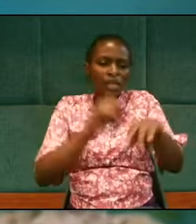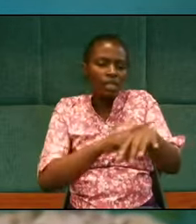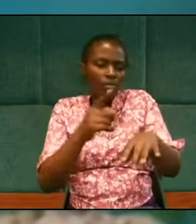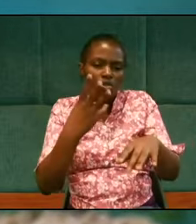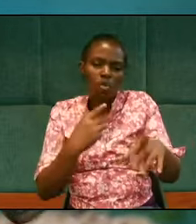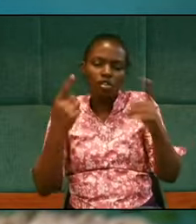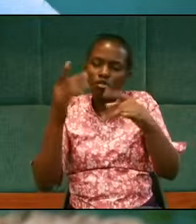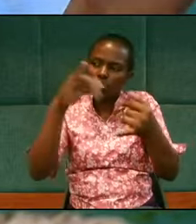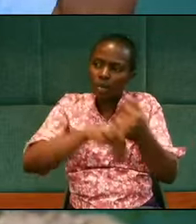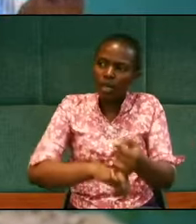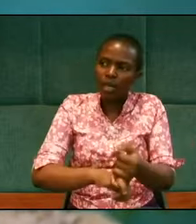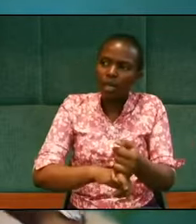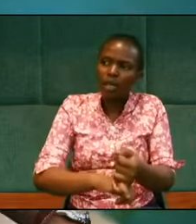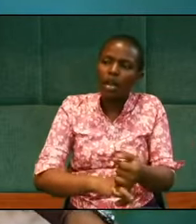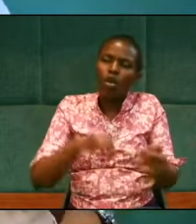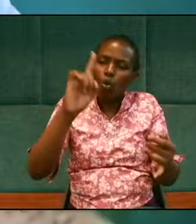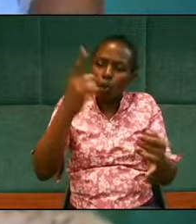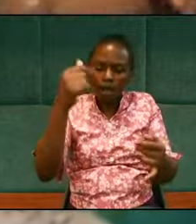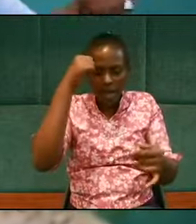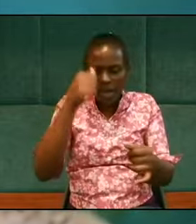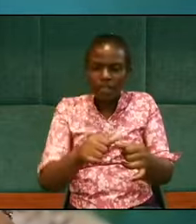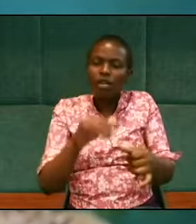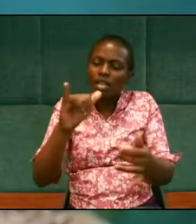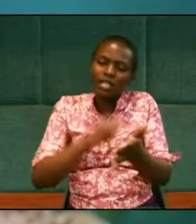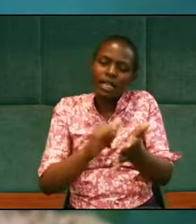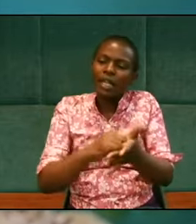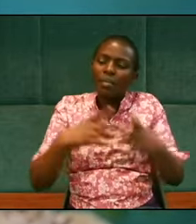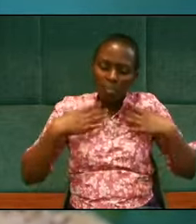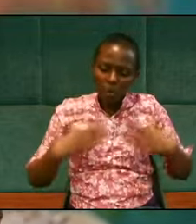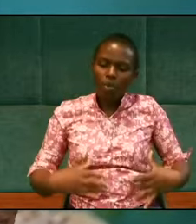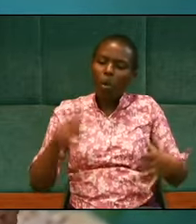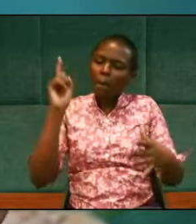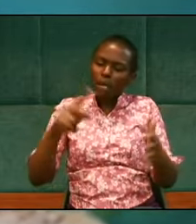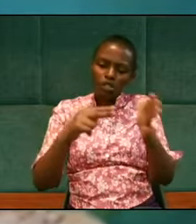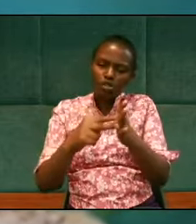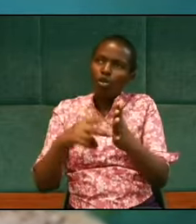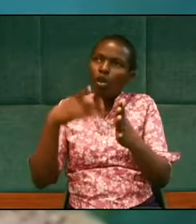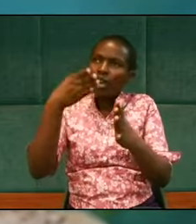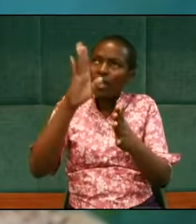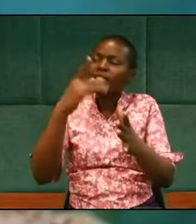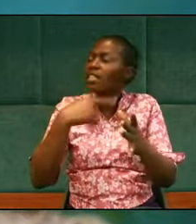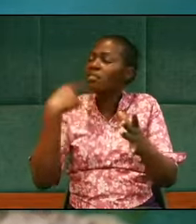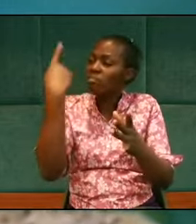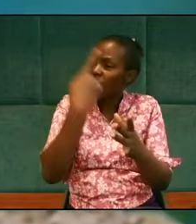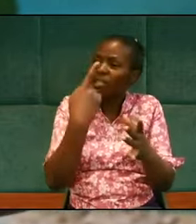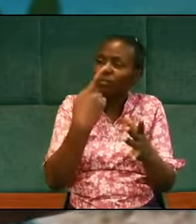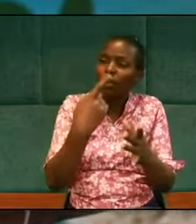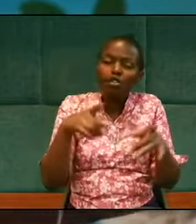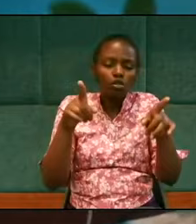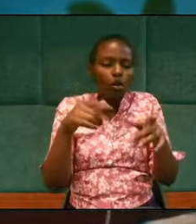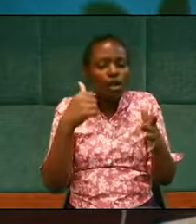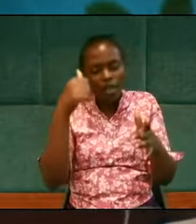of the reasons is God wants humanity to reflect his image. So the purpose of marriage is also to